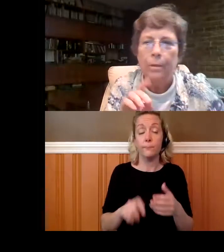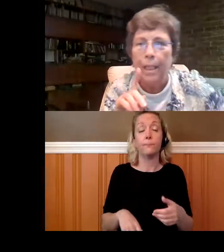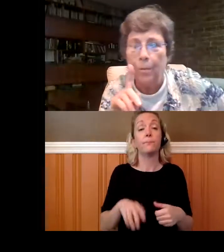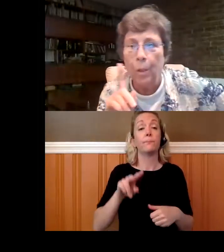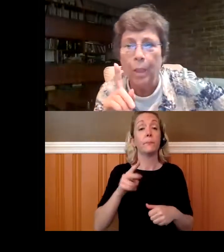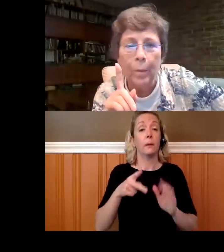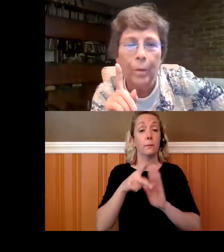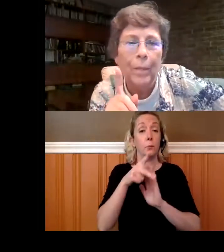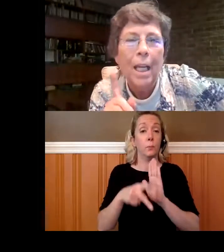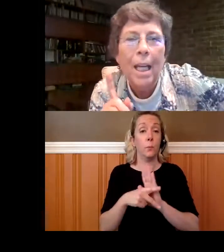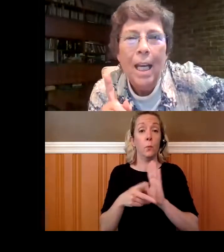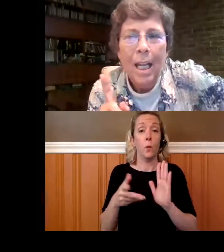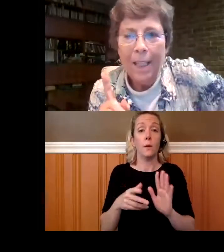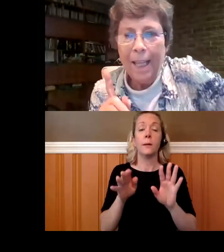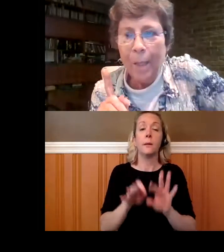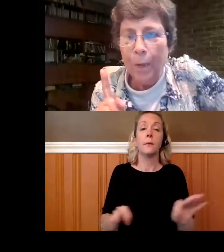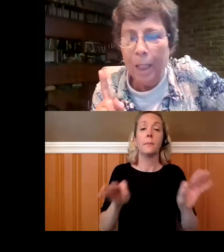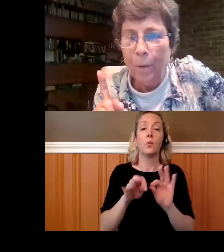is have a fail-safe